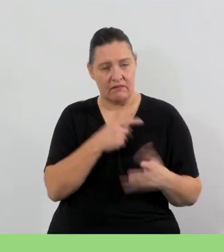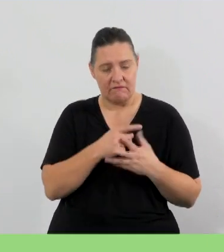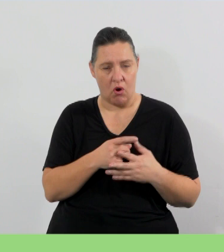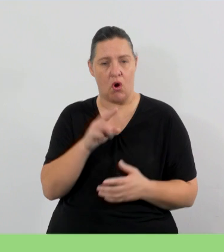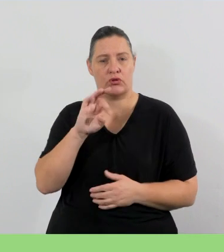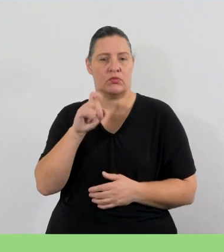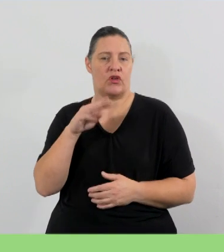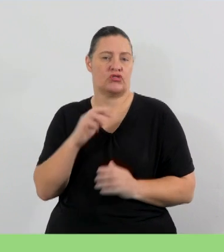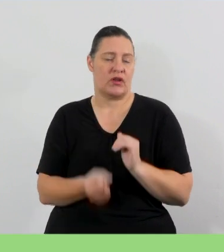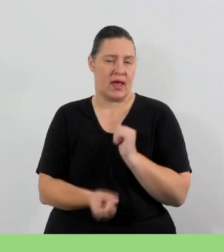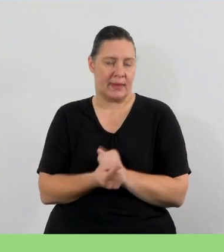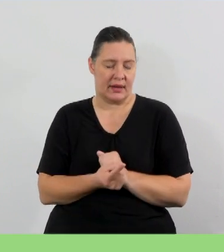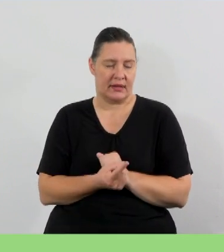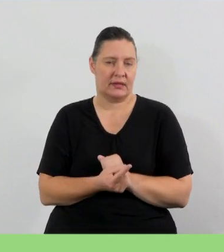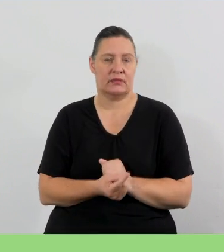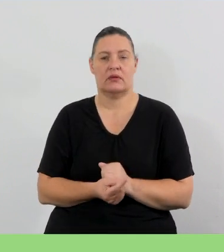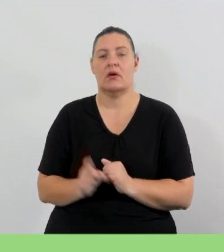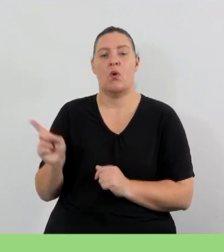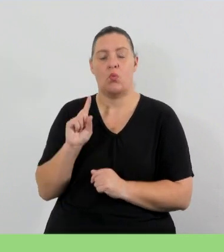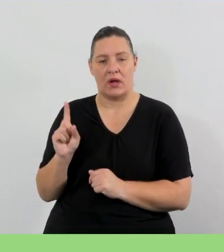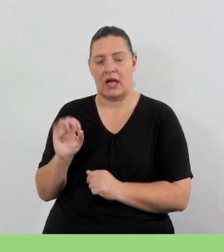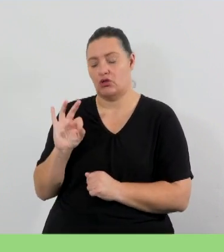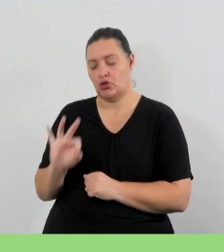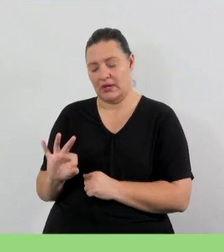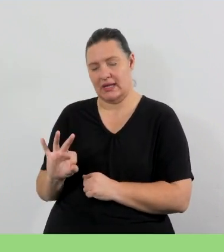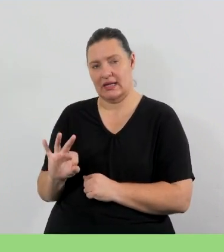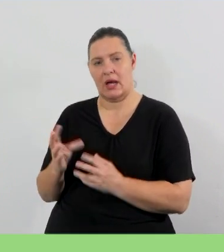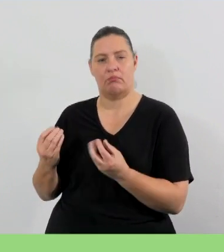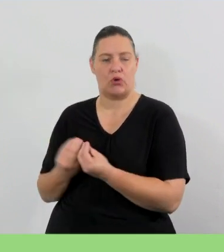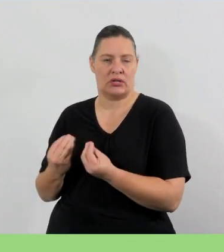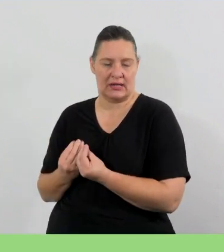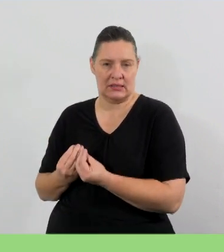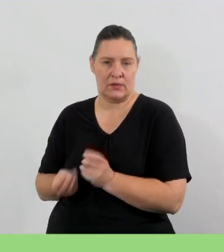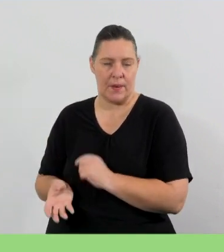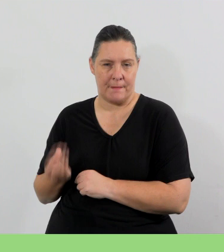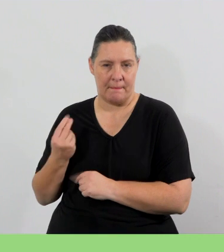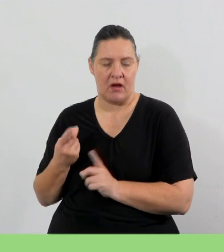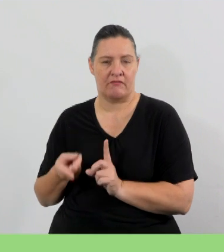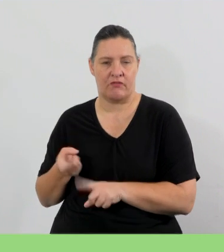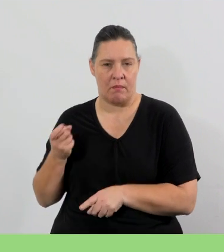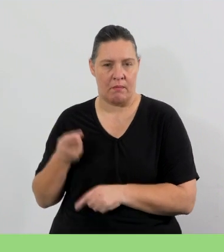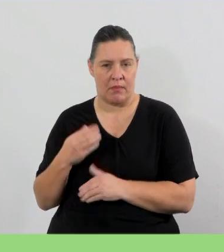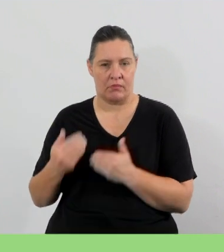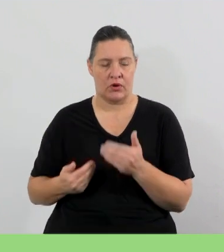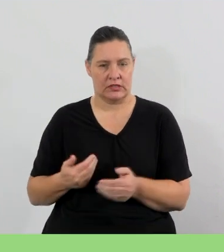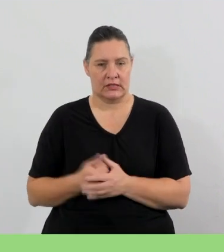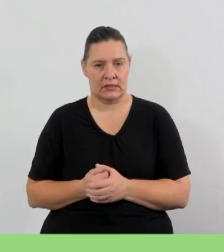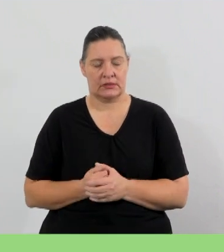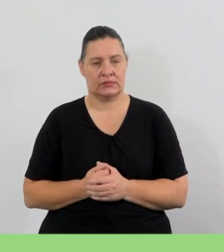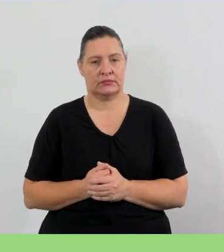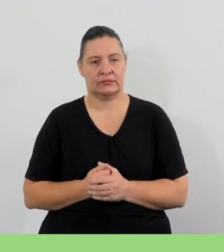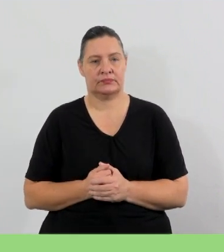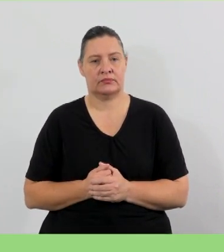for respiration to take place, and what are the three products that we get from the process